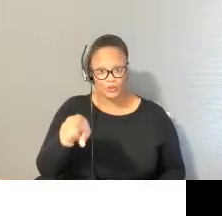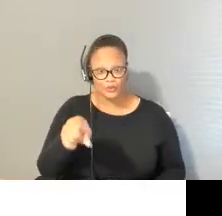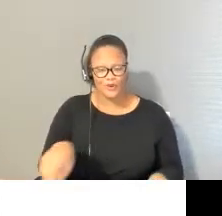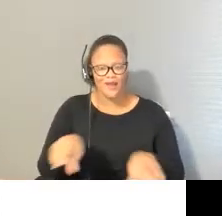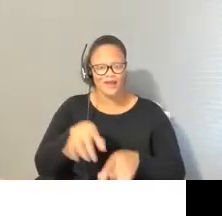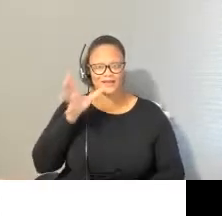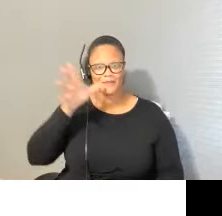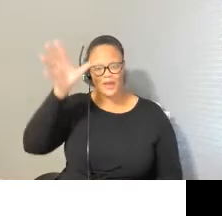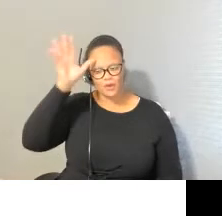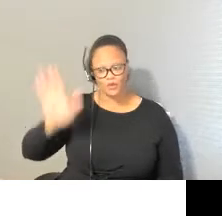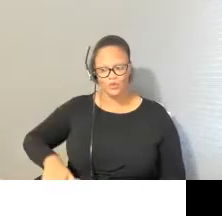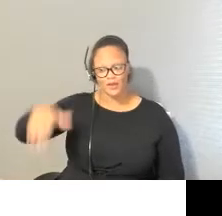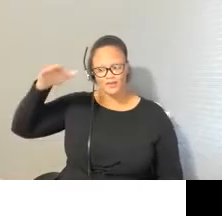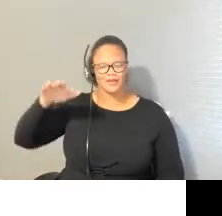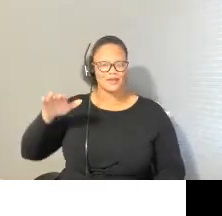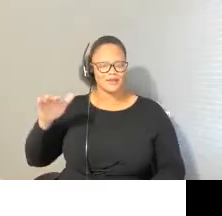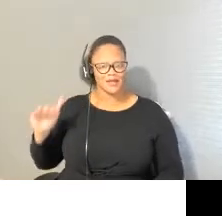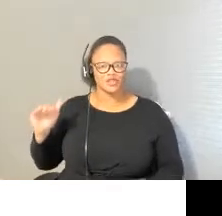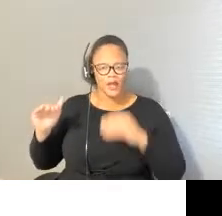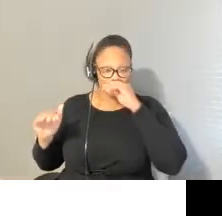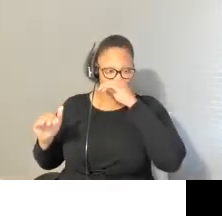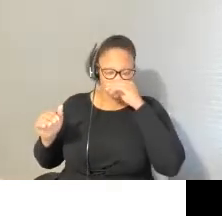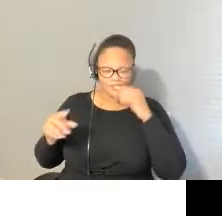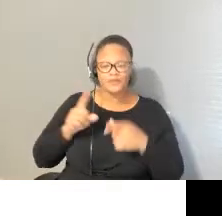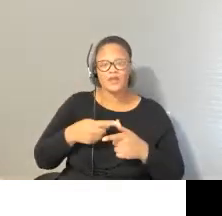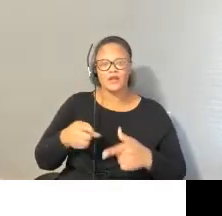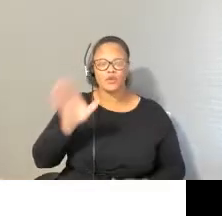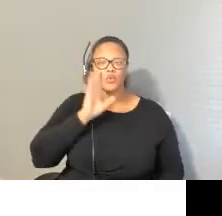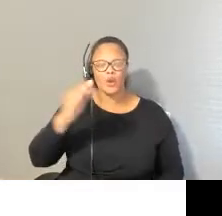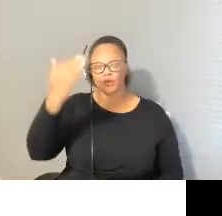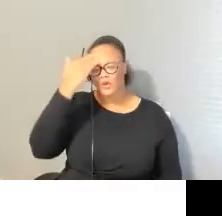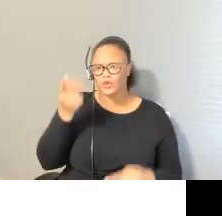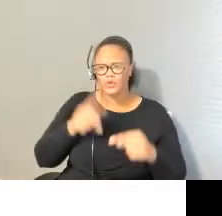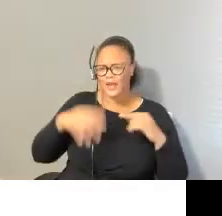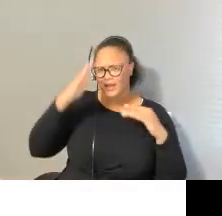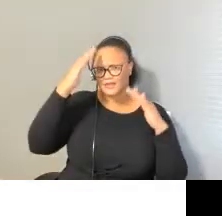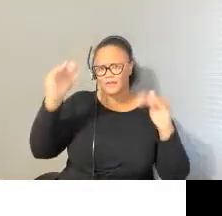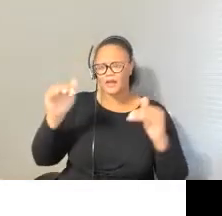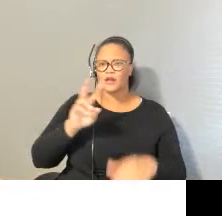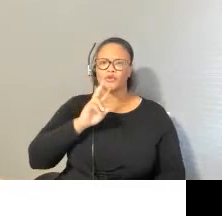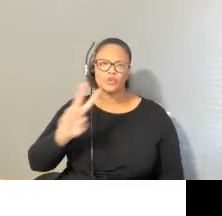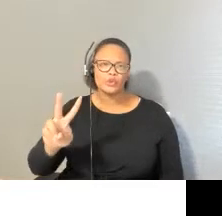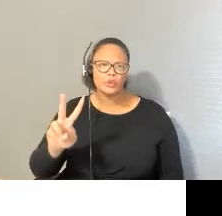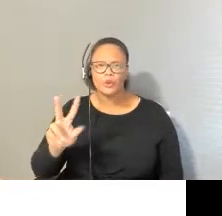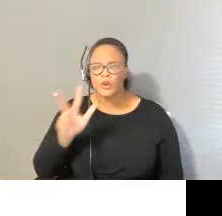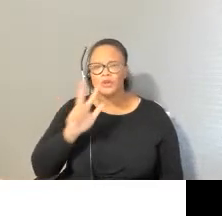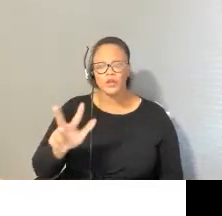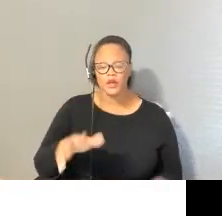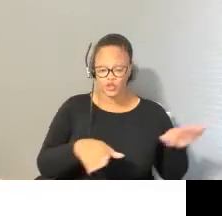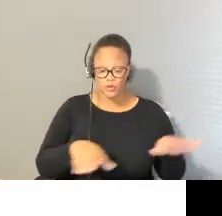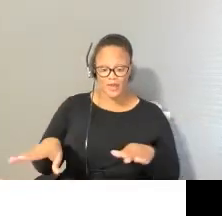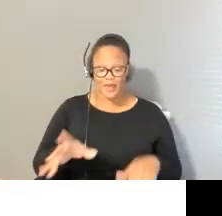child. Then you'll know you can't expect a 2-year-old to behave like a 3-year-old or even a 5-year-old. Can't do